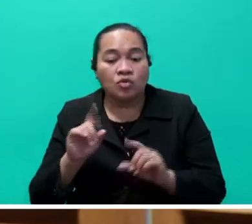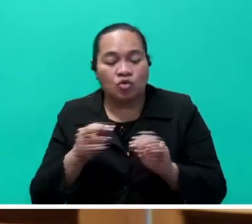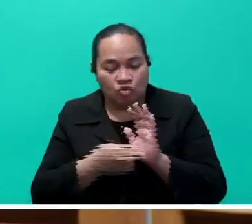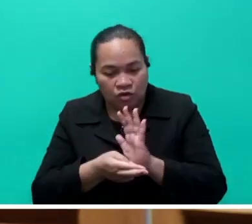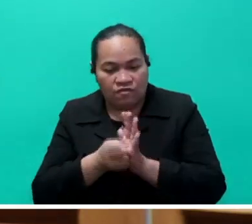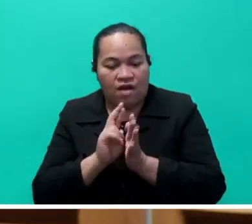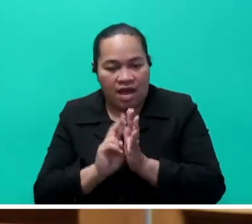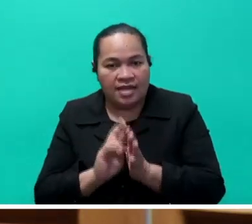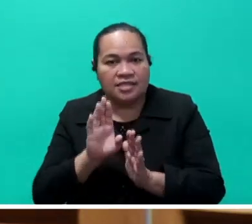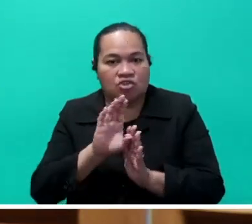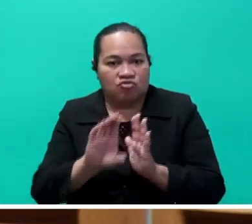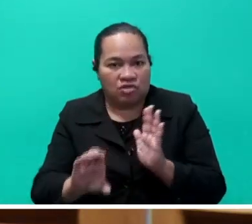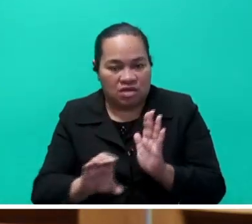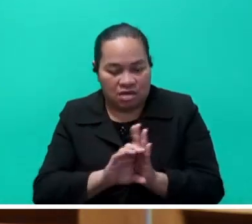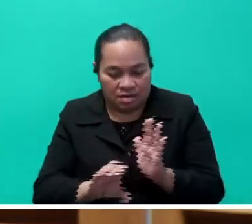curriculums